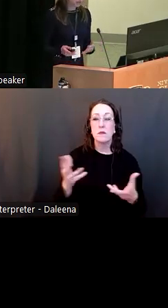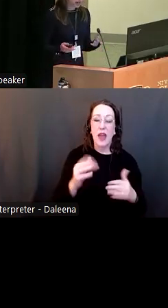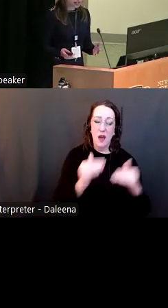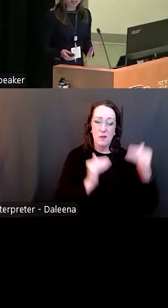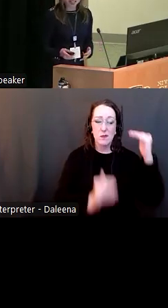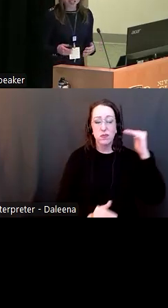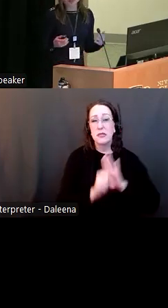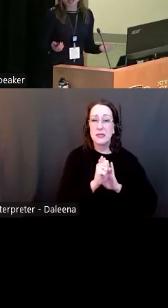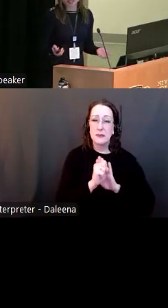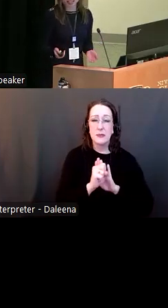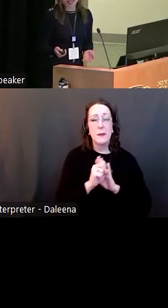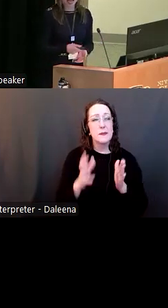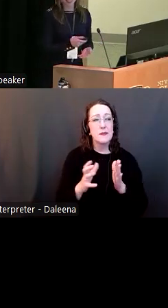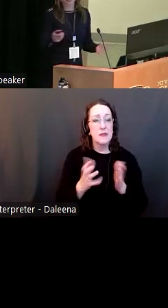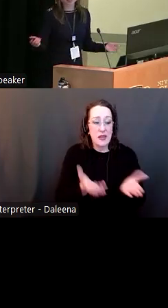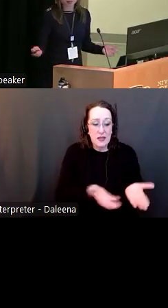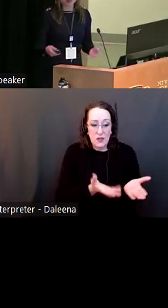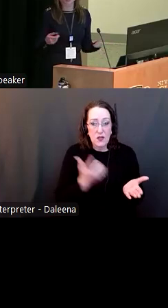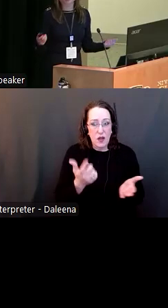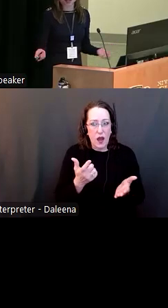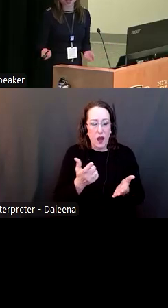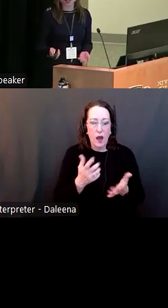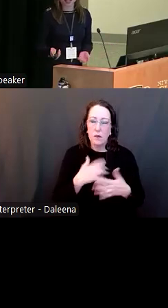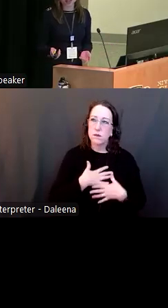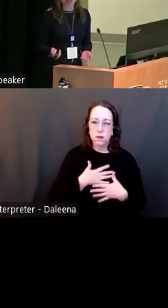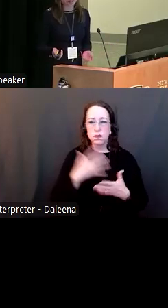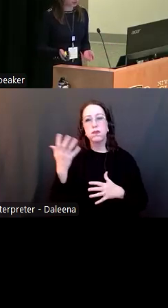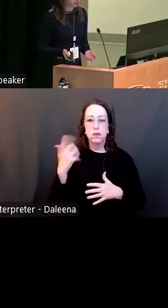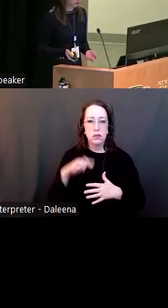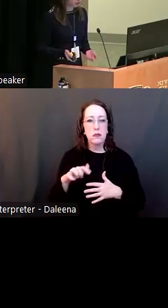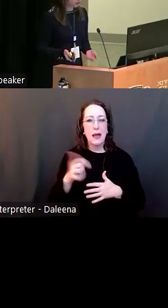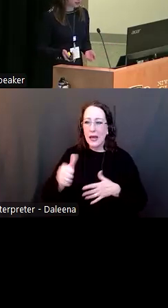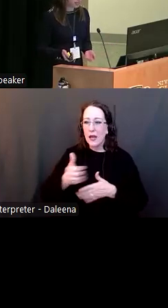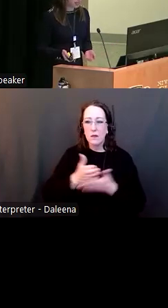can be present and debilitating at any phase of the psychotic illness.